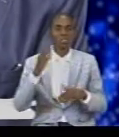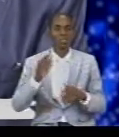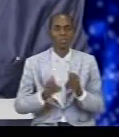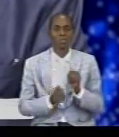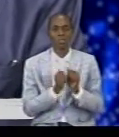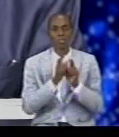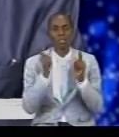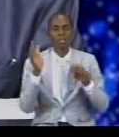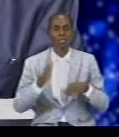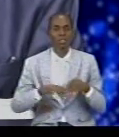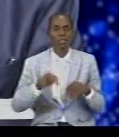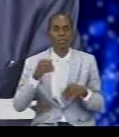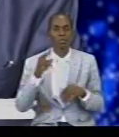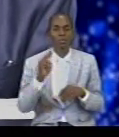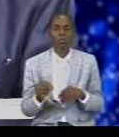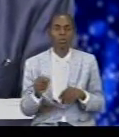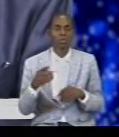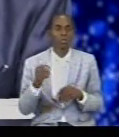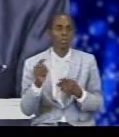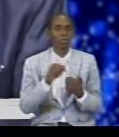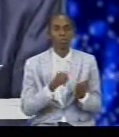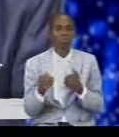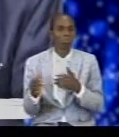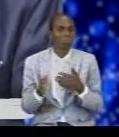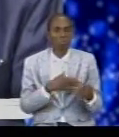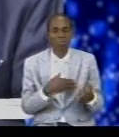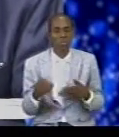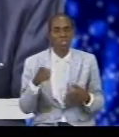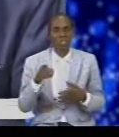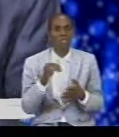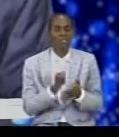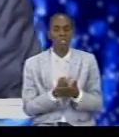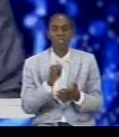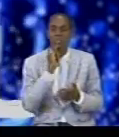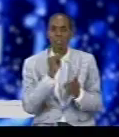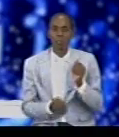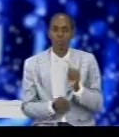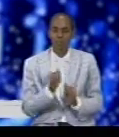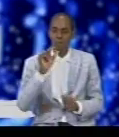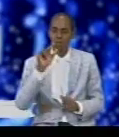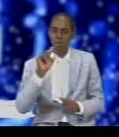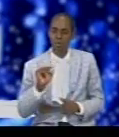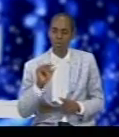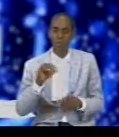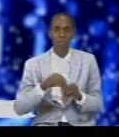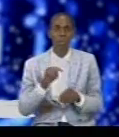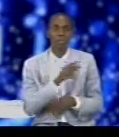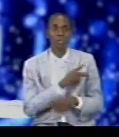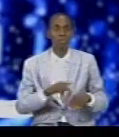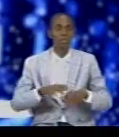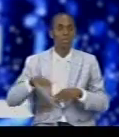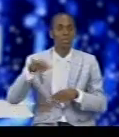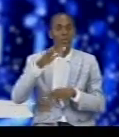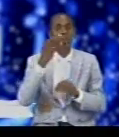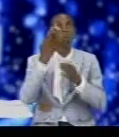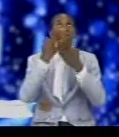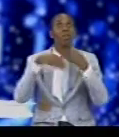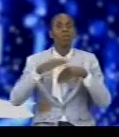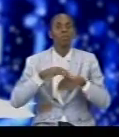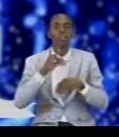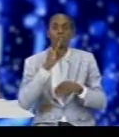Baptist. Notwithstanding, he that is least in the kingdom of heaven is greater than he. Greater than